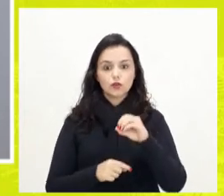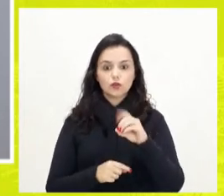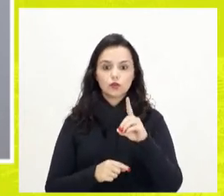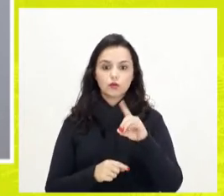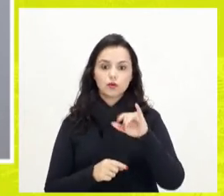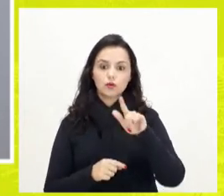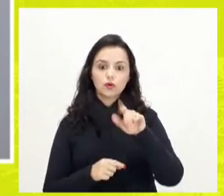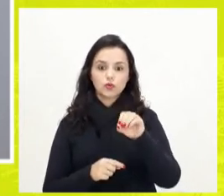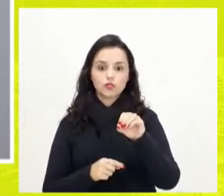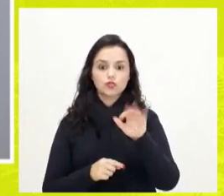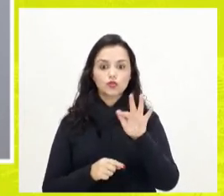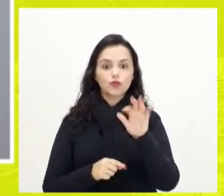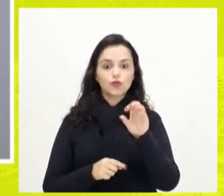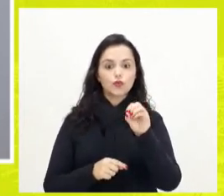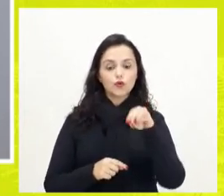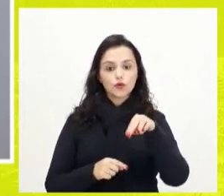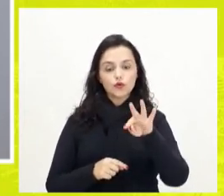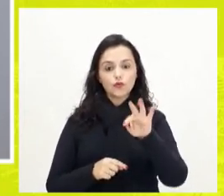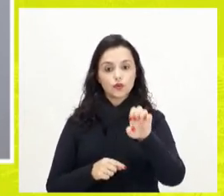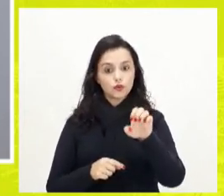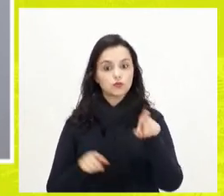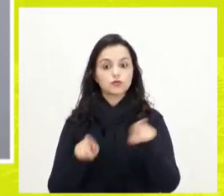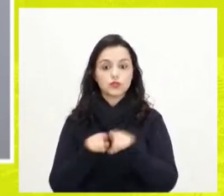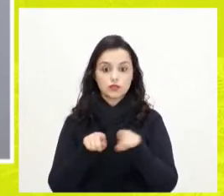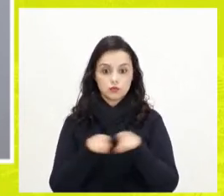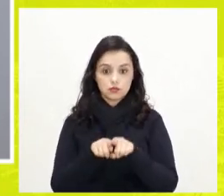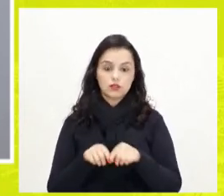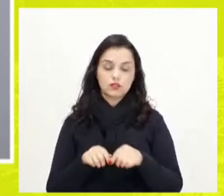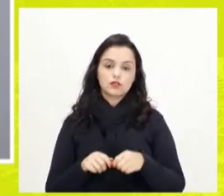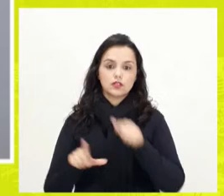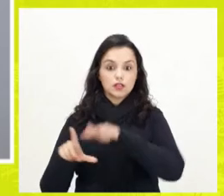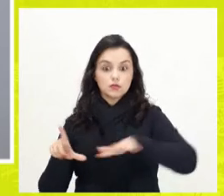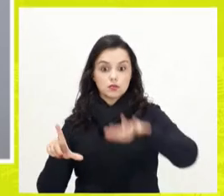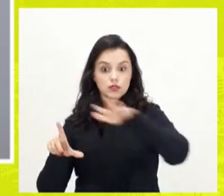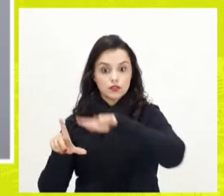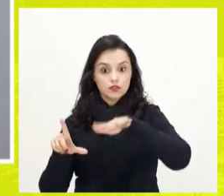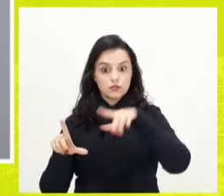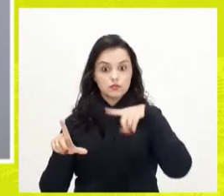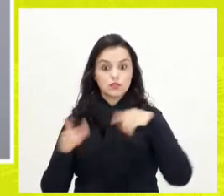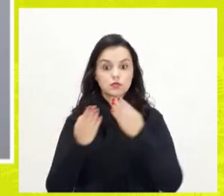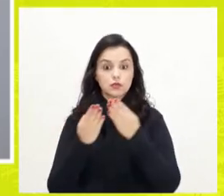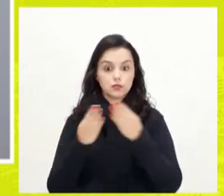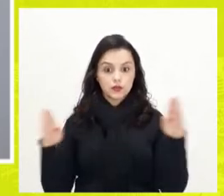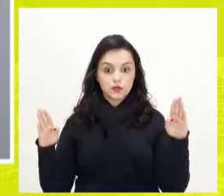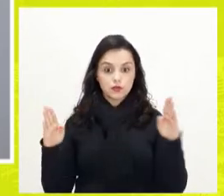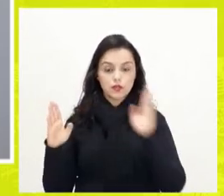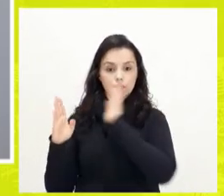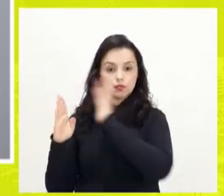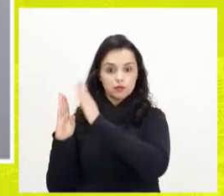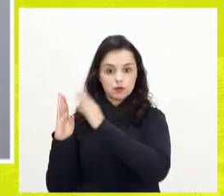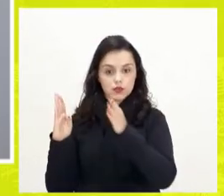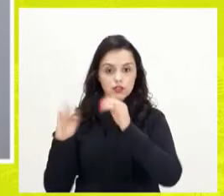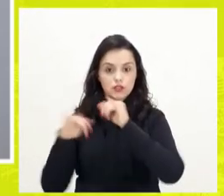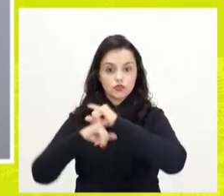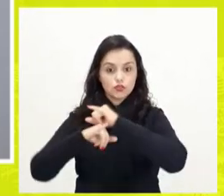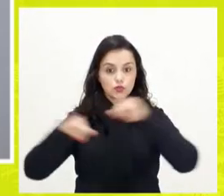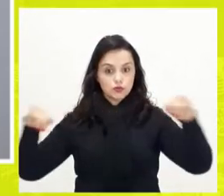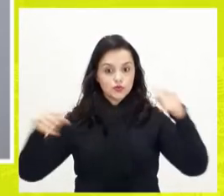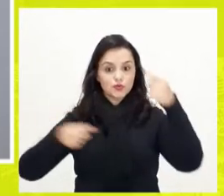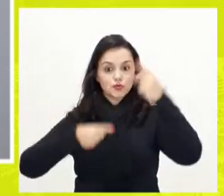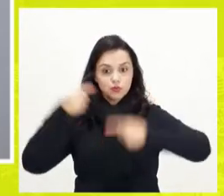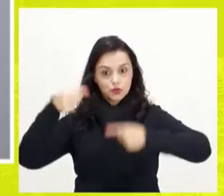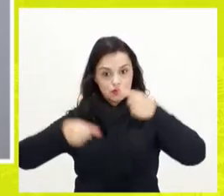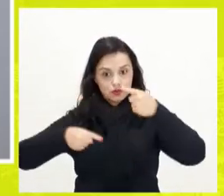opening for instance the the source code we opened a political